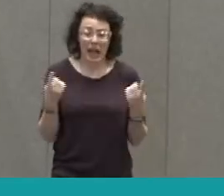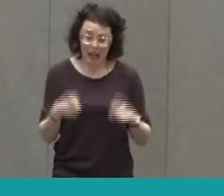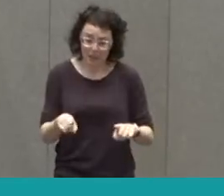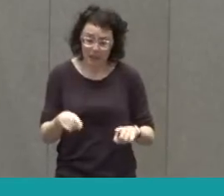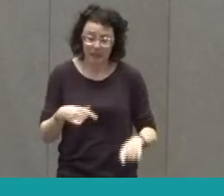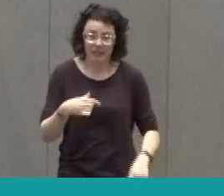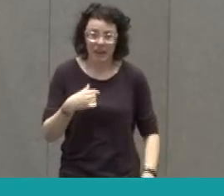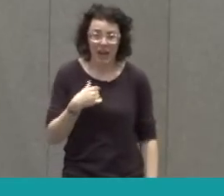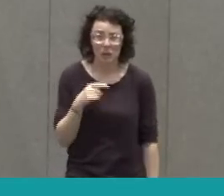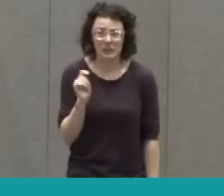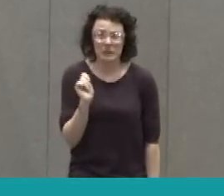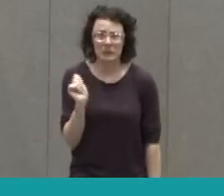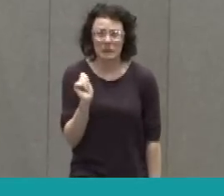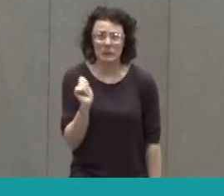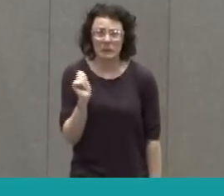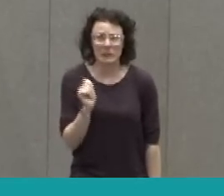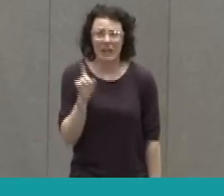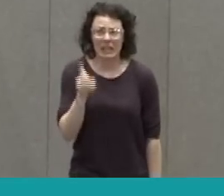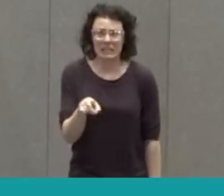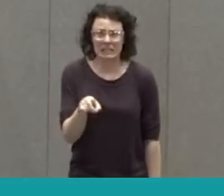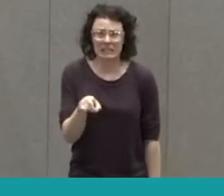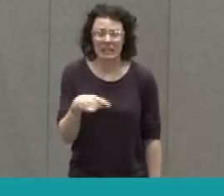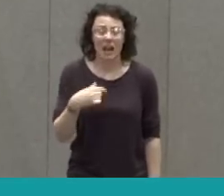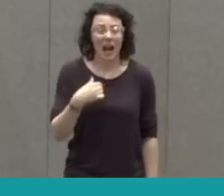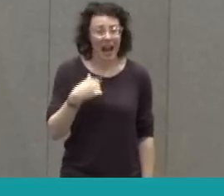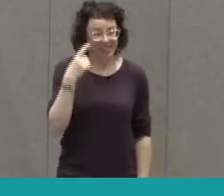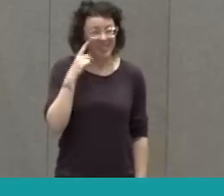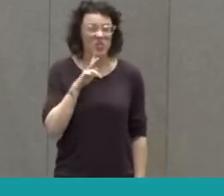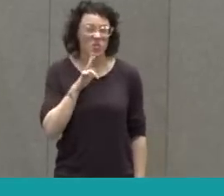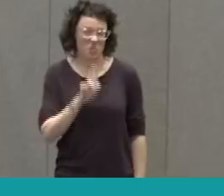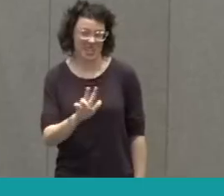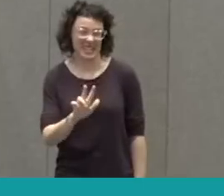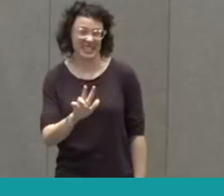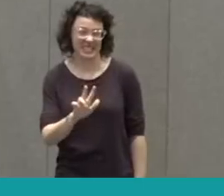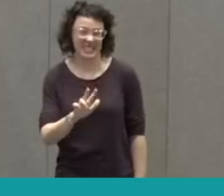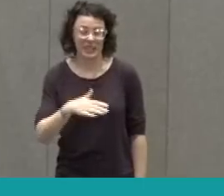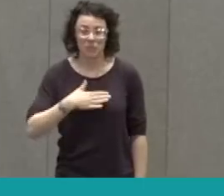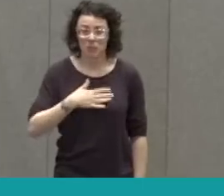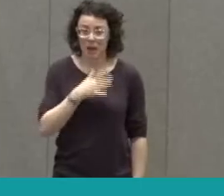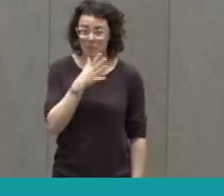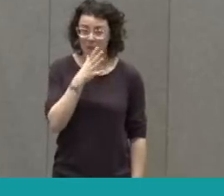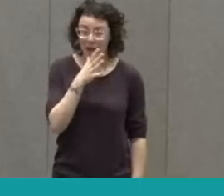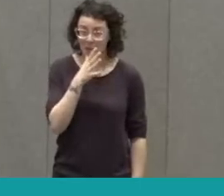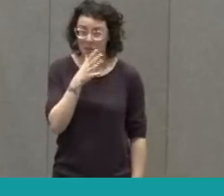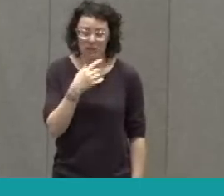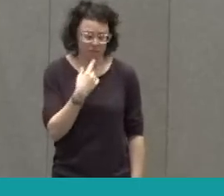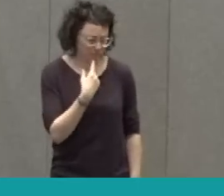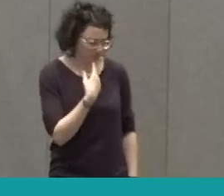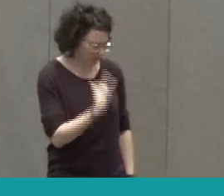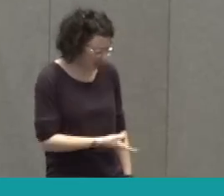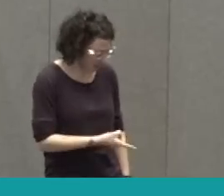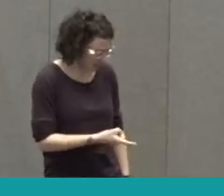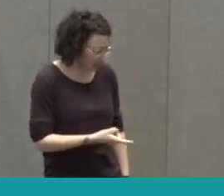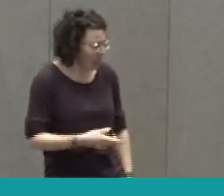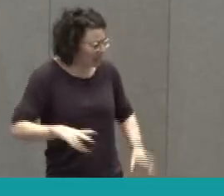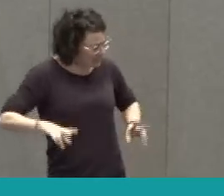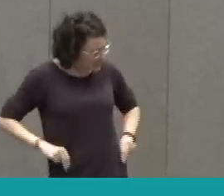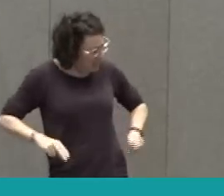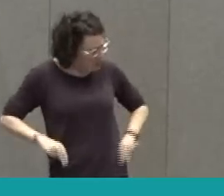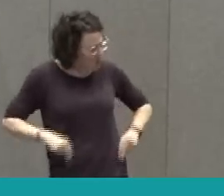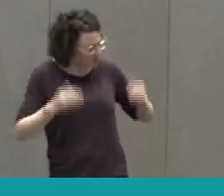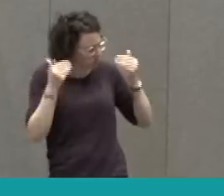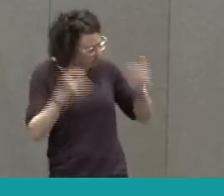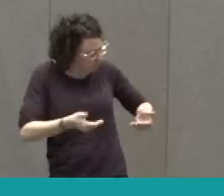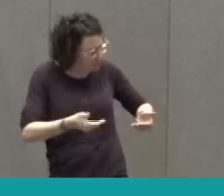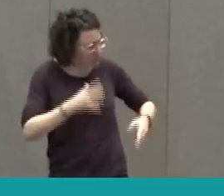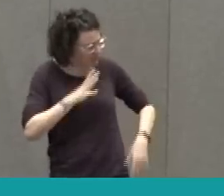bathroom, and I must have been 3. So my mom said, go in your diaper. And I was like, no, I don't want to go in my diaper. So I